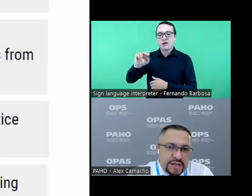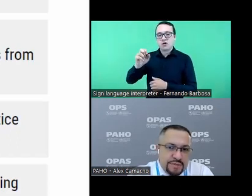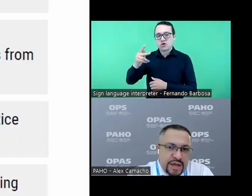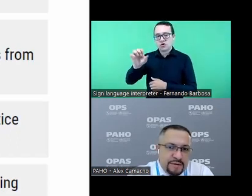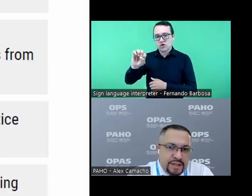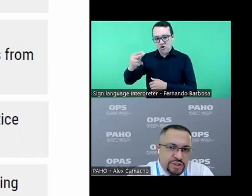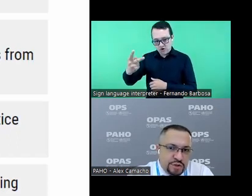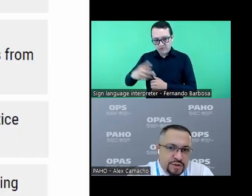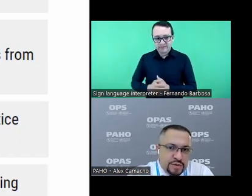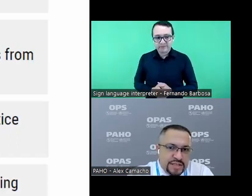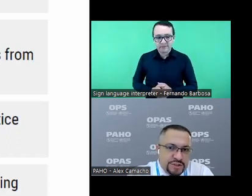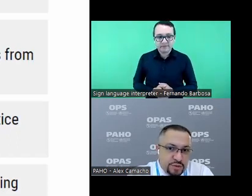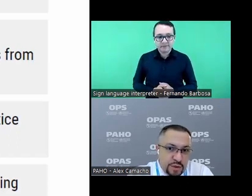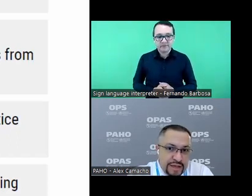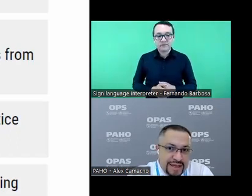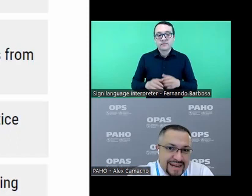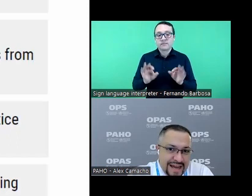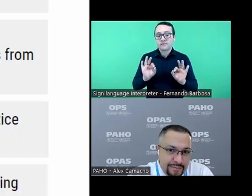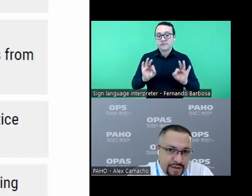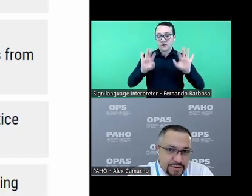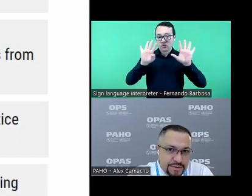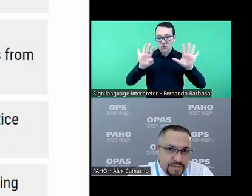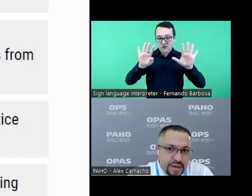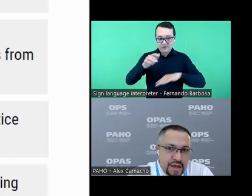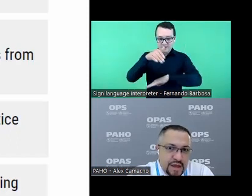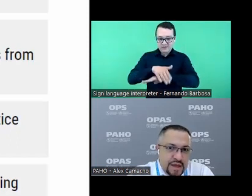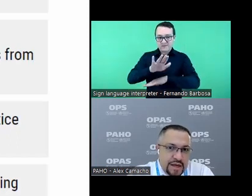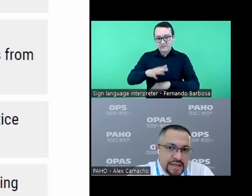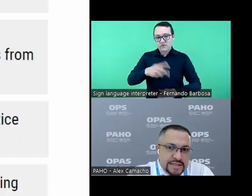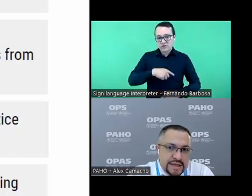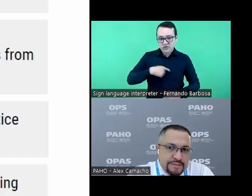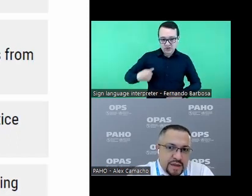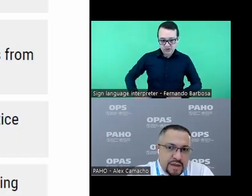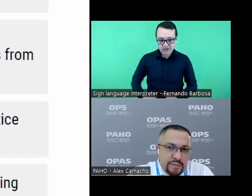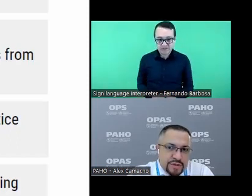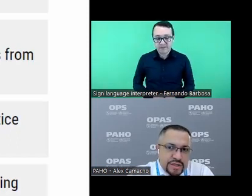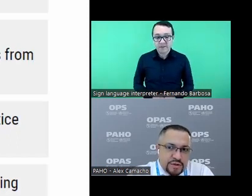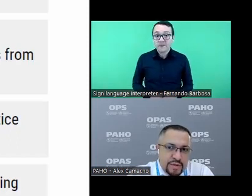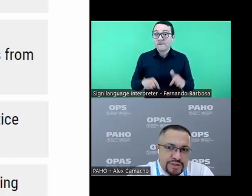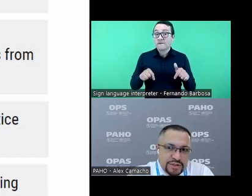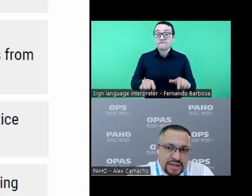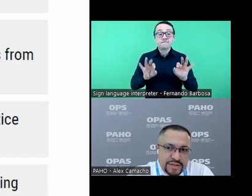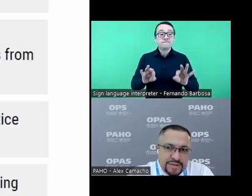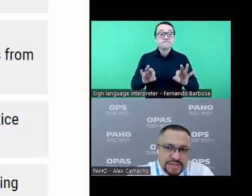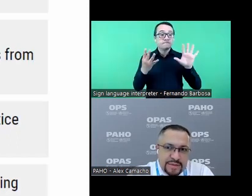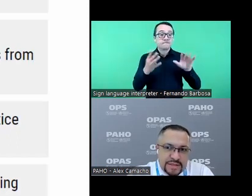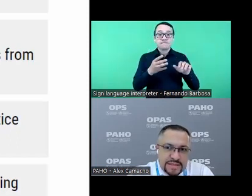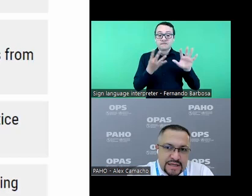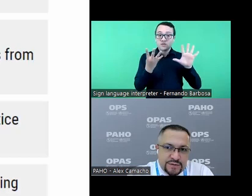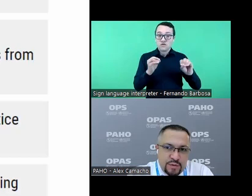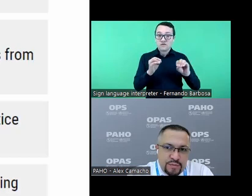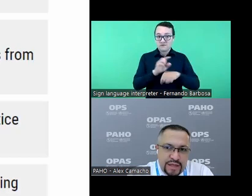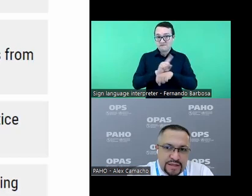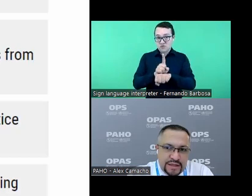and 9 p.m. in Incheon. Today's session will be 90 minutes. It is important to mention that the